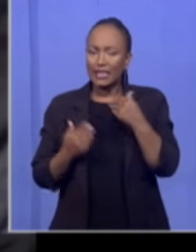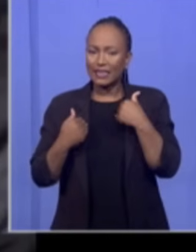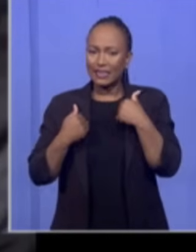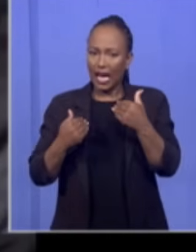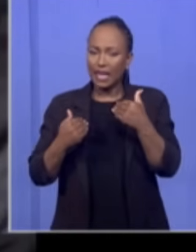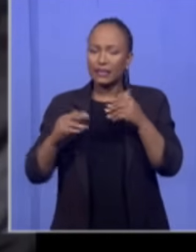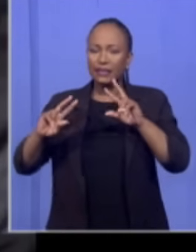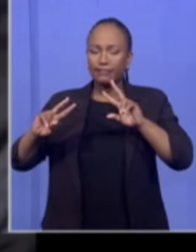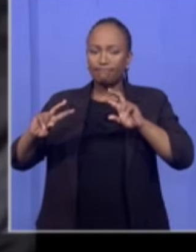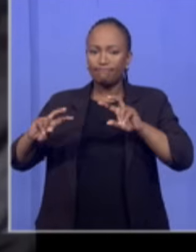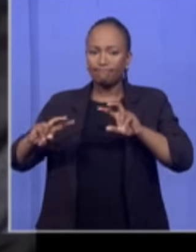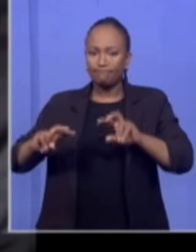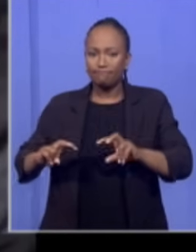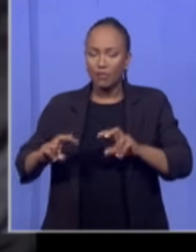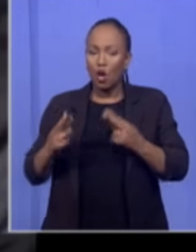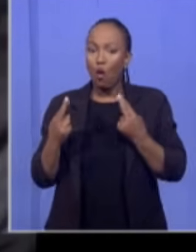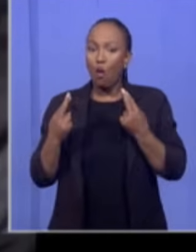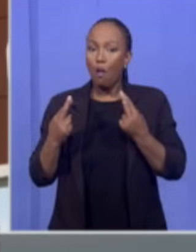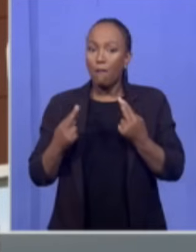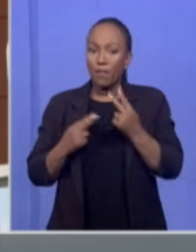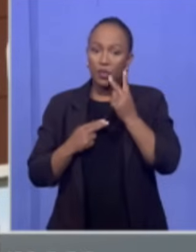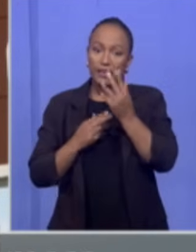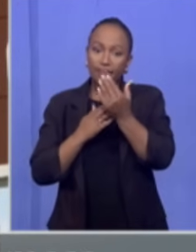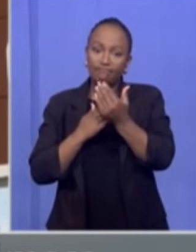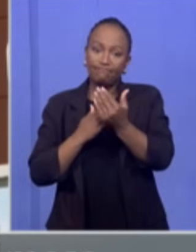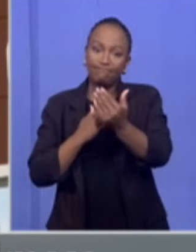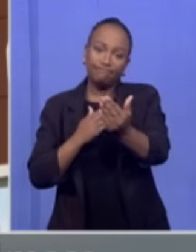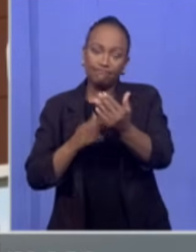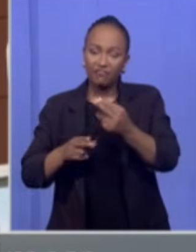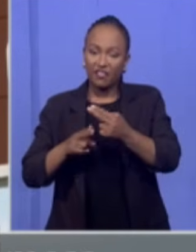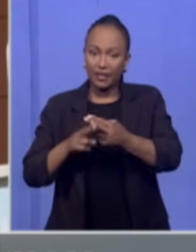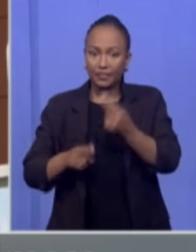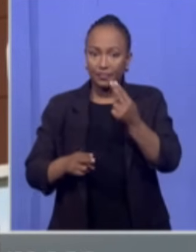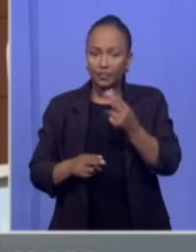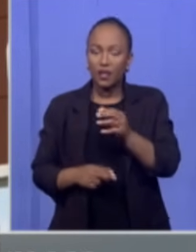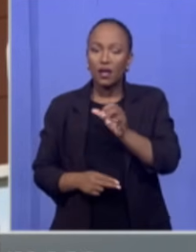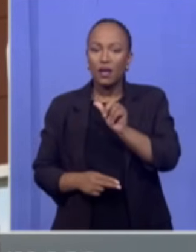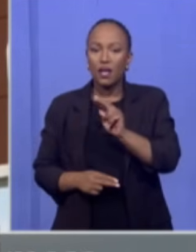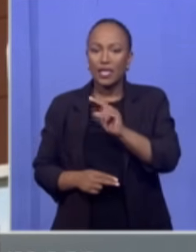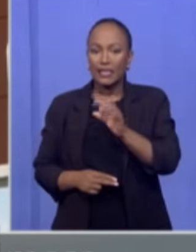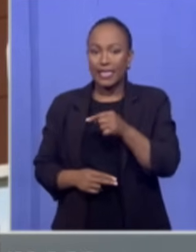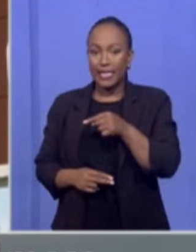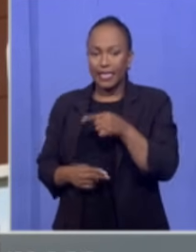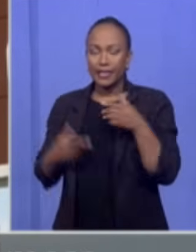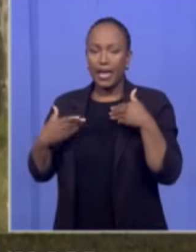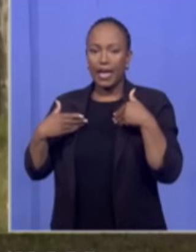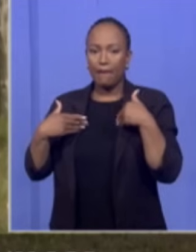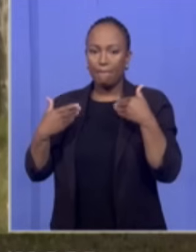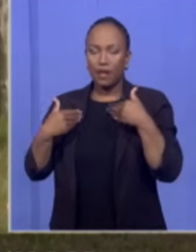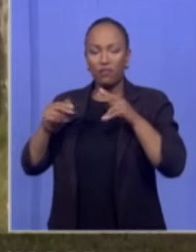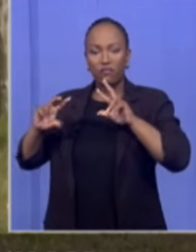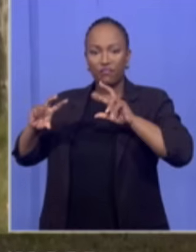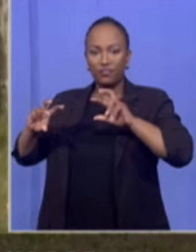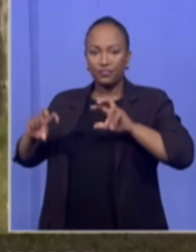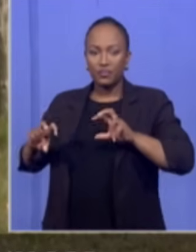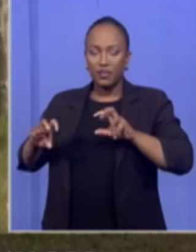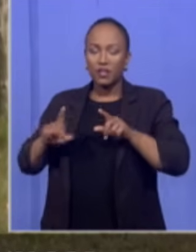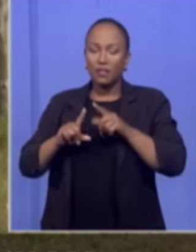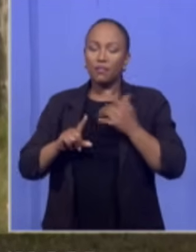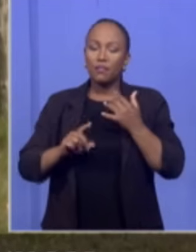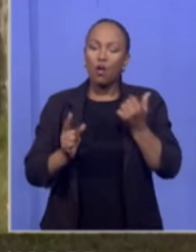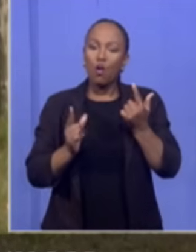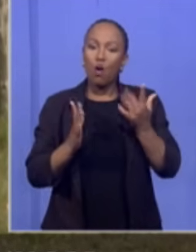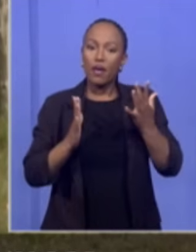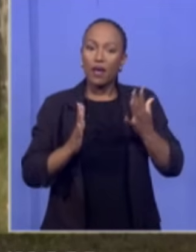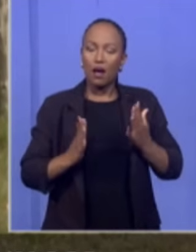hopefully be around to see the finish. ANC ne seditse pula dipatlisiso tseno mmogo le tsa moeledi wa ditshwanelo tsa